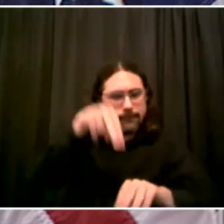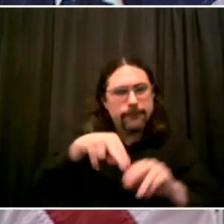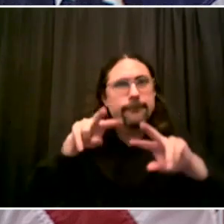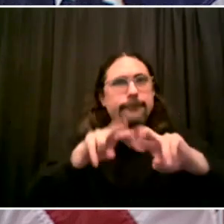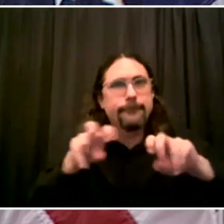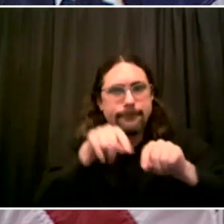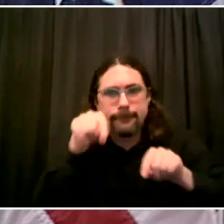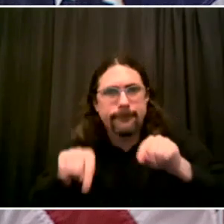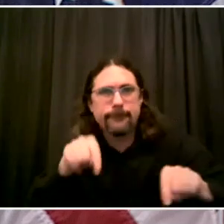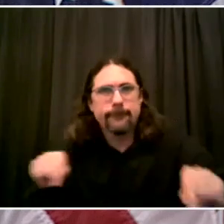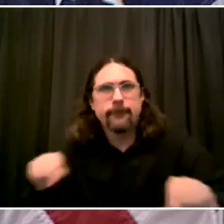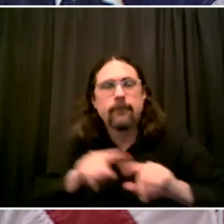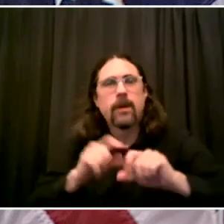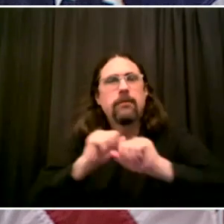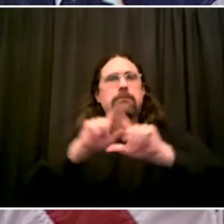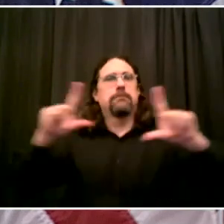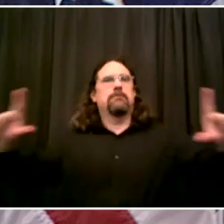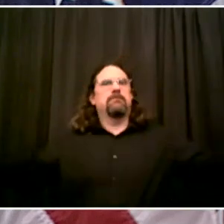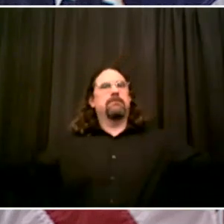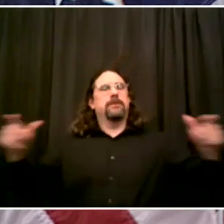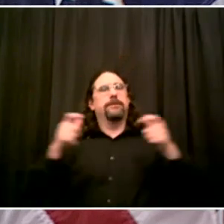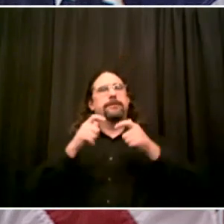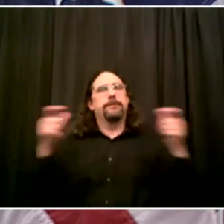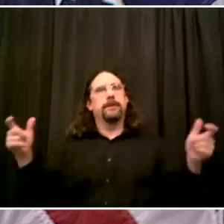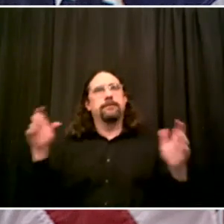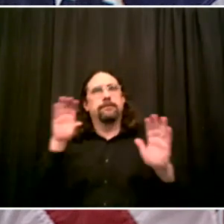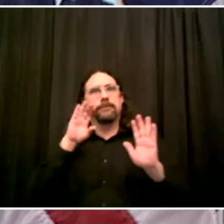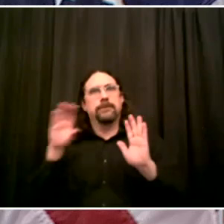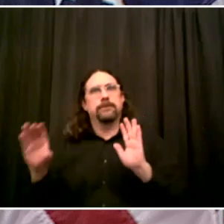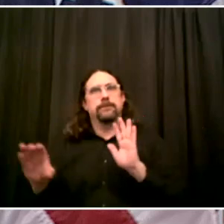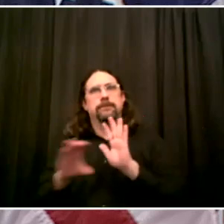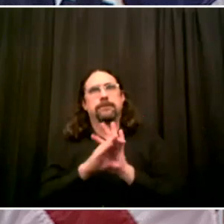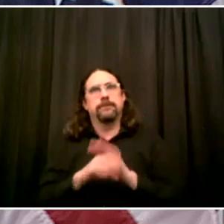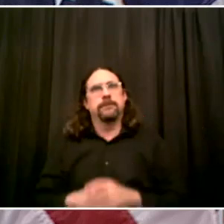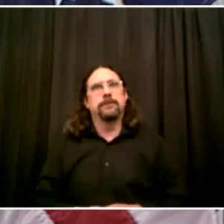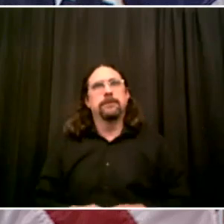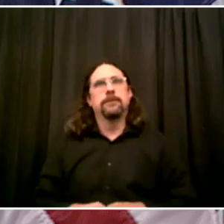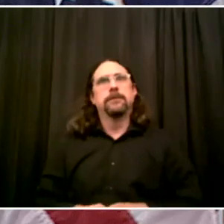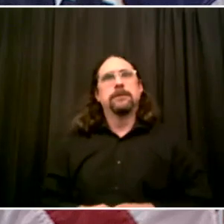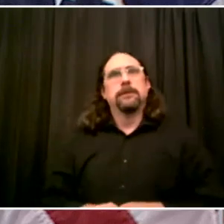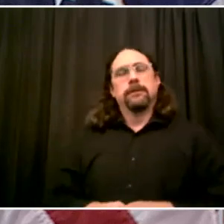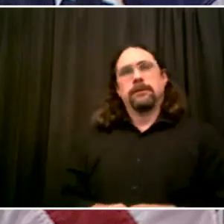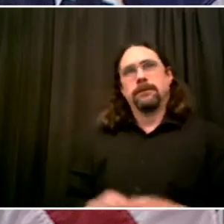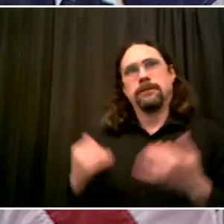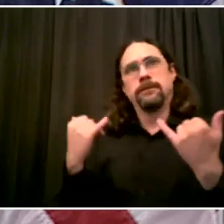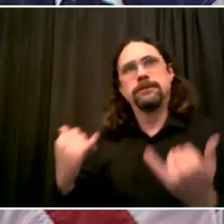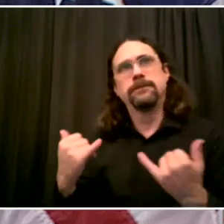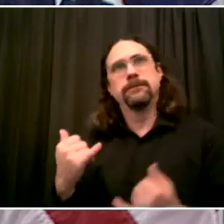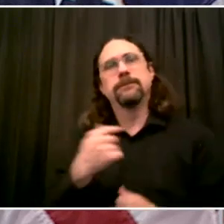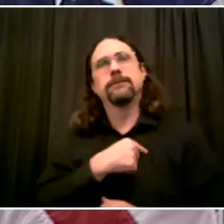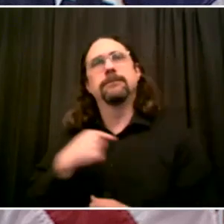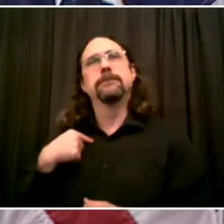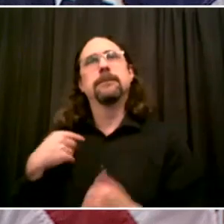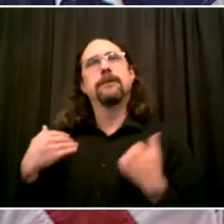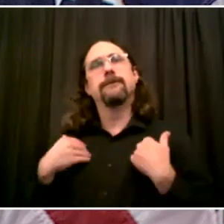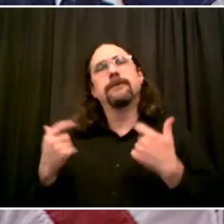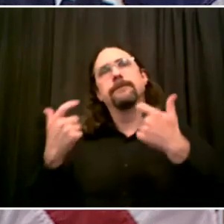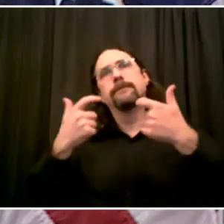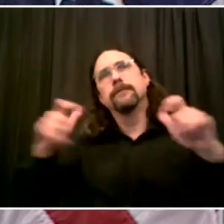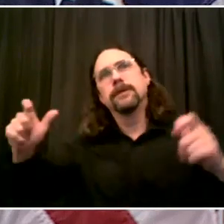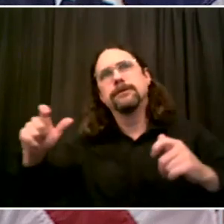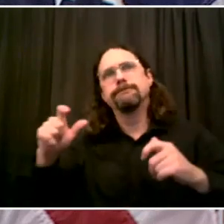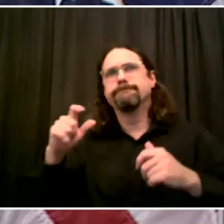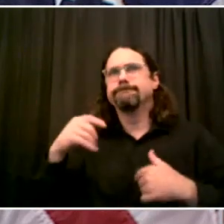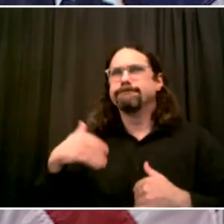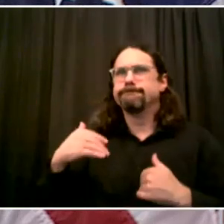a deep concern, a deep set of concerns about policing, about structural racism, about the history of racism in policing,